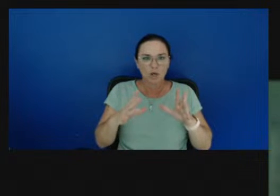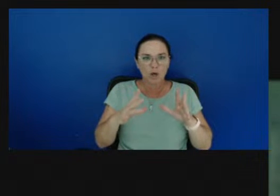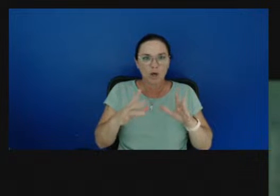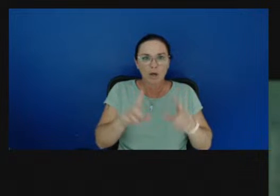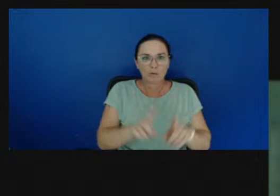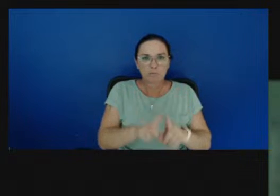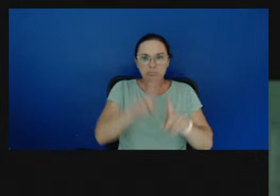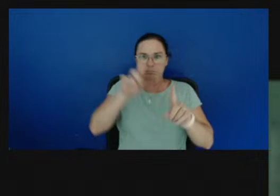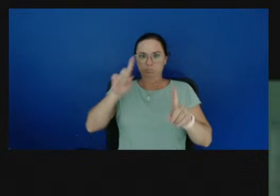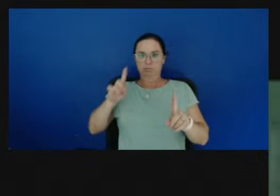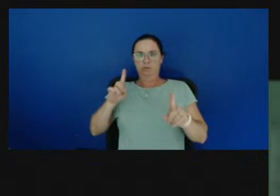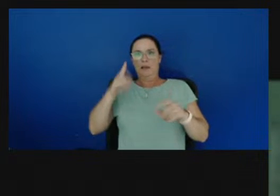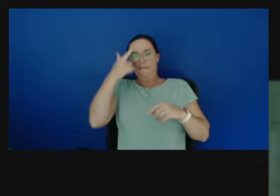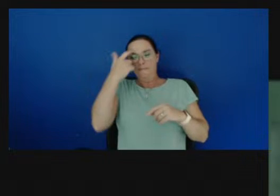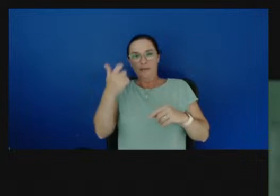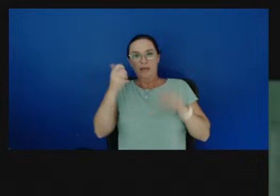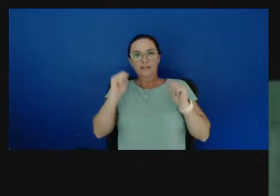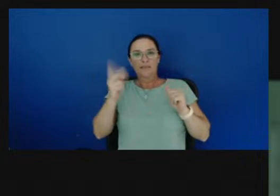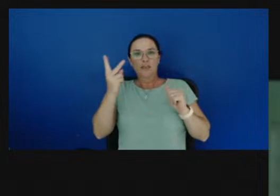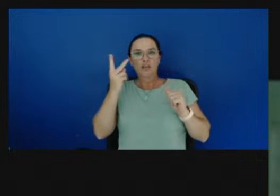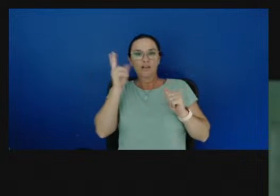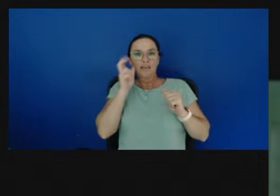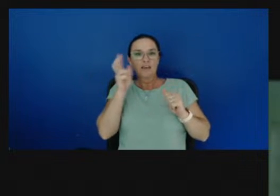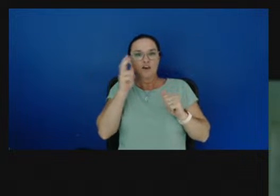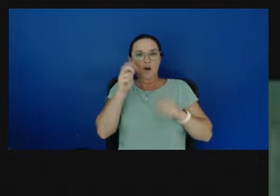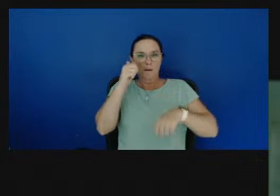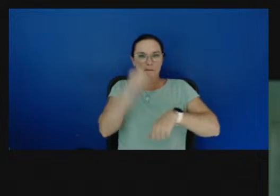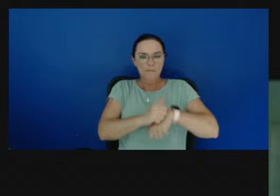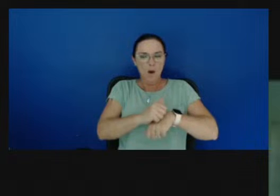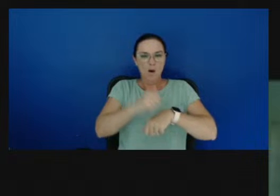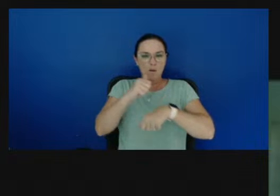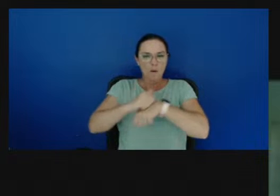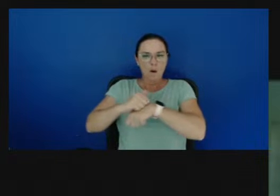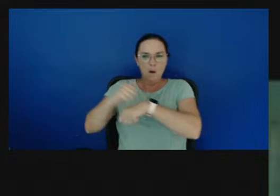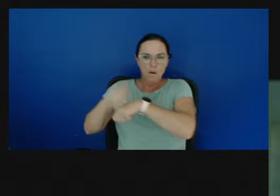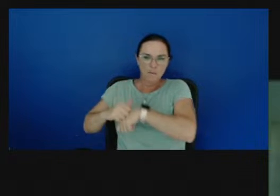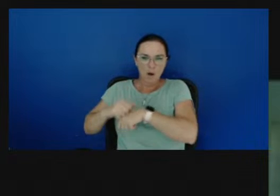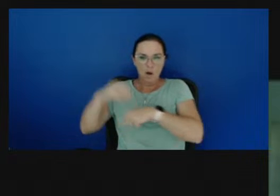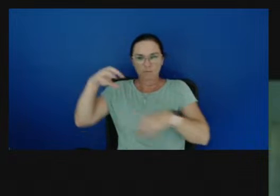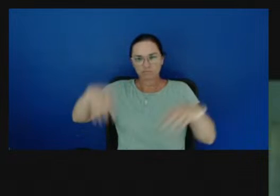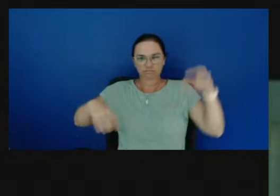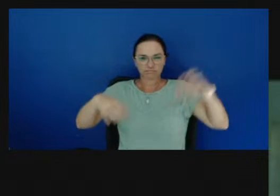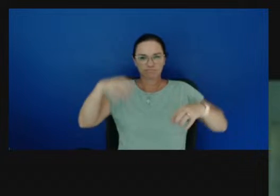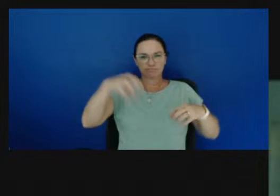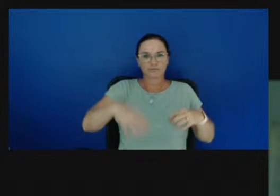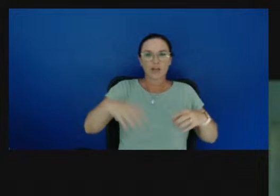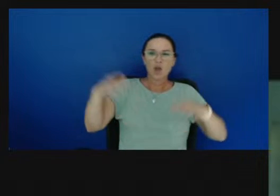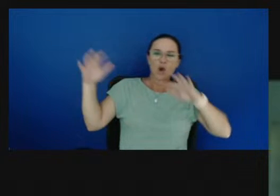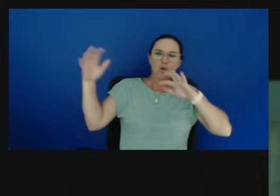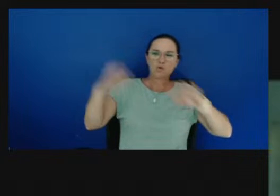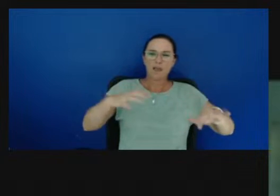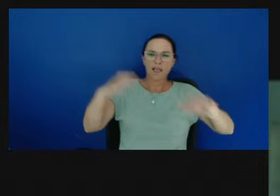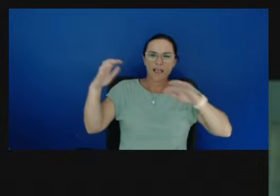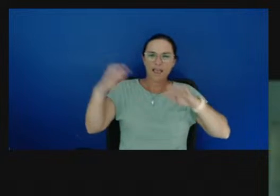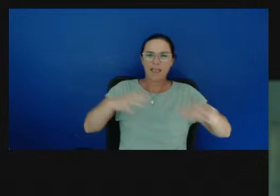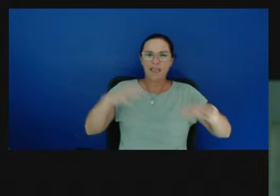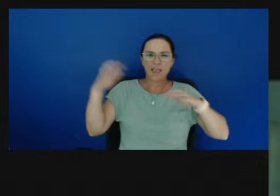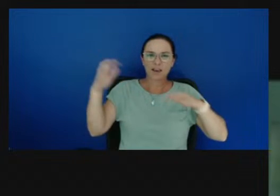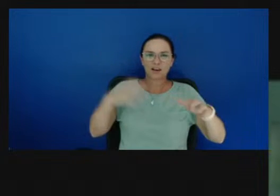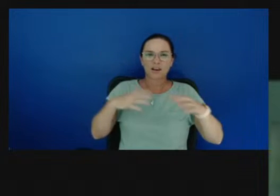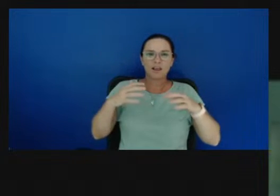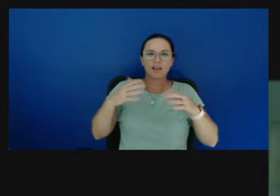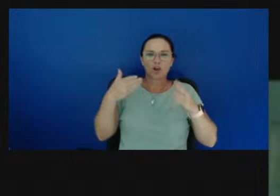bluff because they could hear rocks striking the foot of the bluff below. Rain started coming down in streams, passing through clouds of